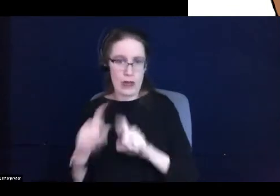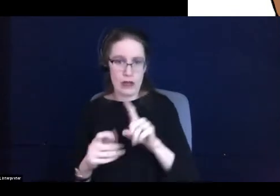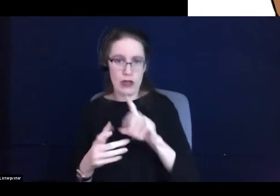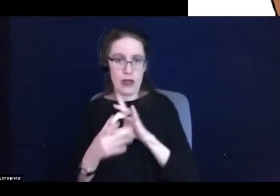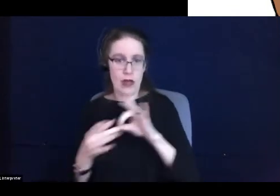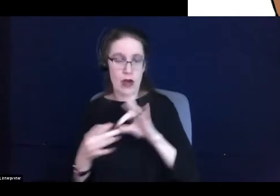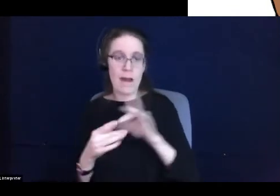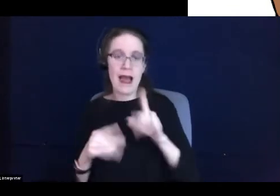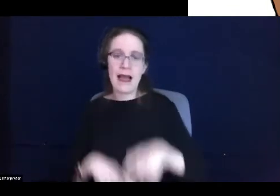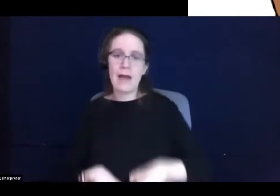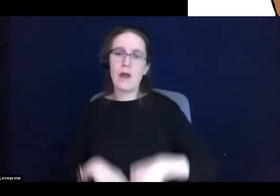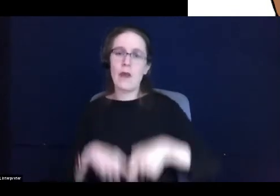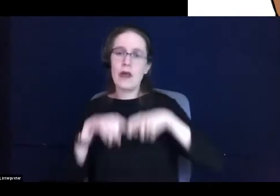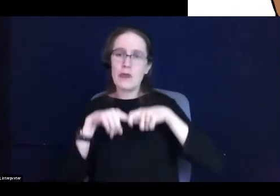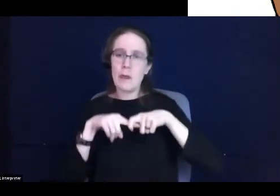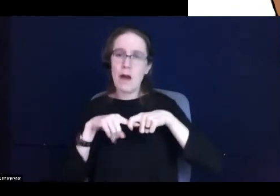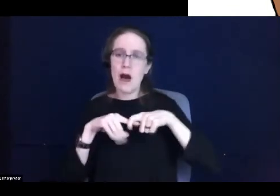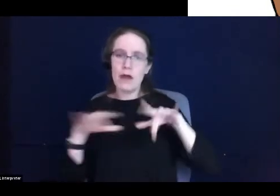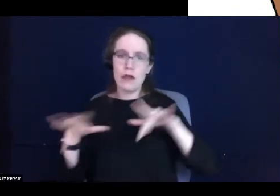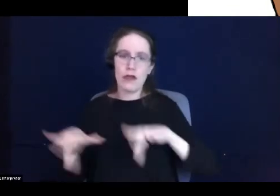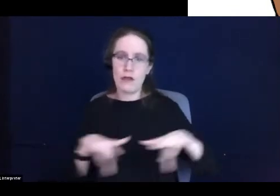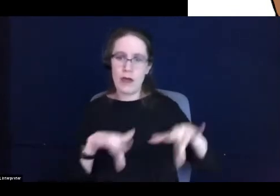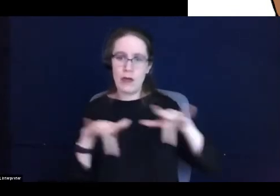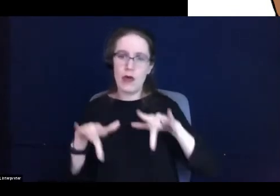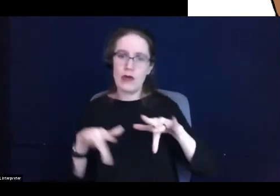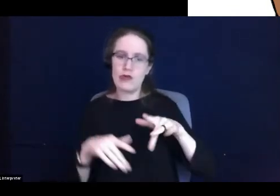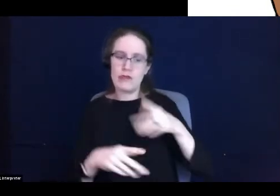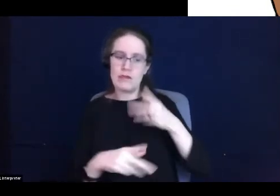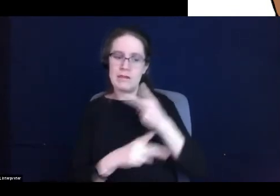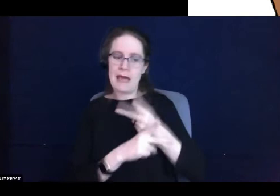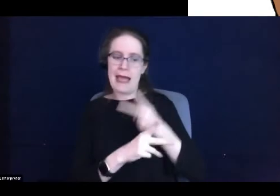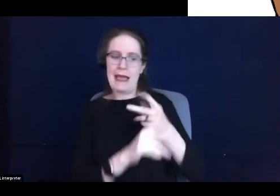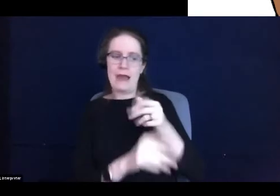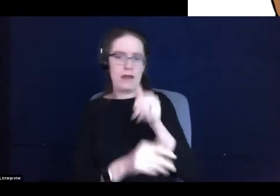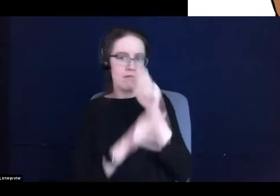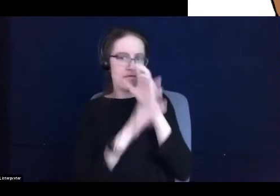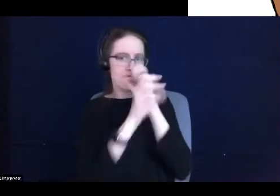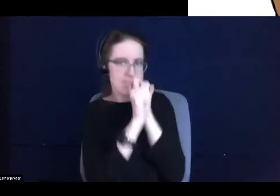recording now to maintain the survivor's confidentiality and privacy.